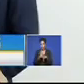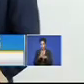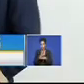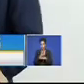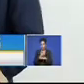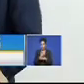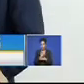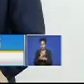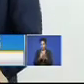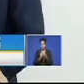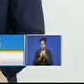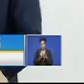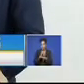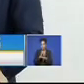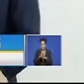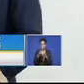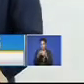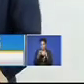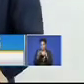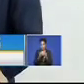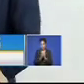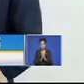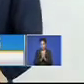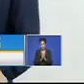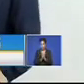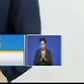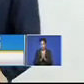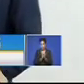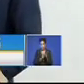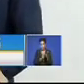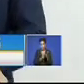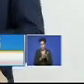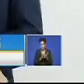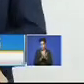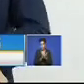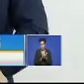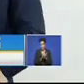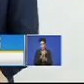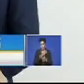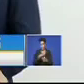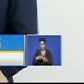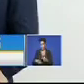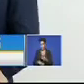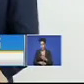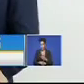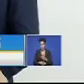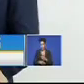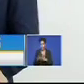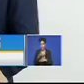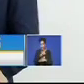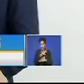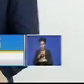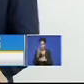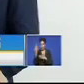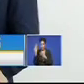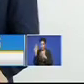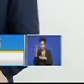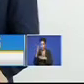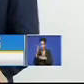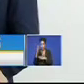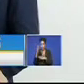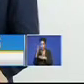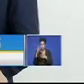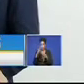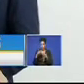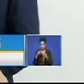meetings. I pointed out very clearly that China and the Bahamas are allies,